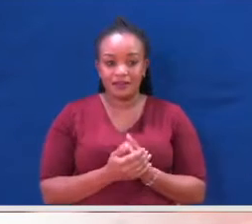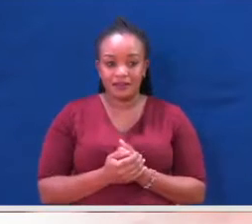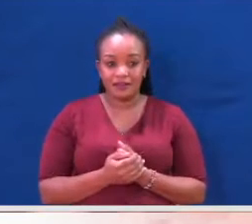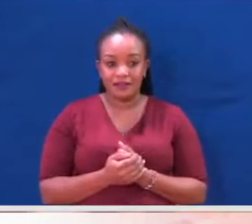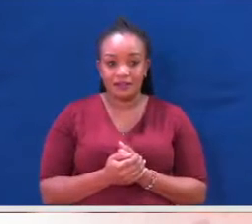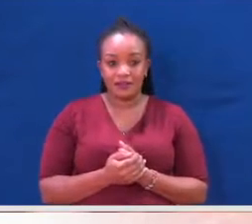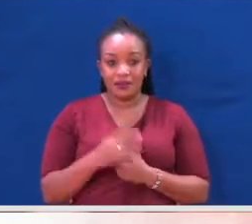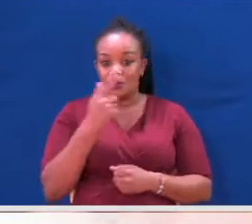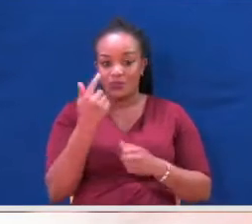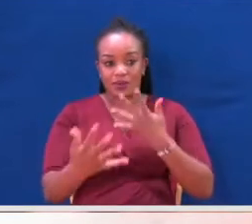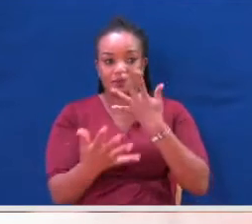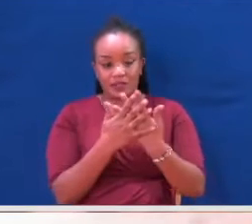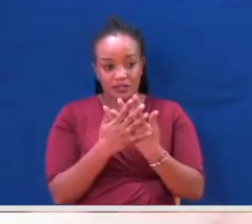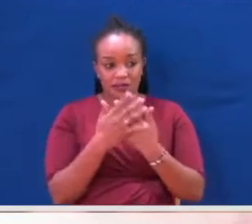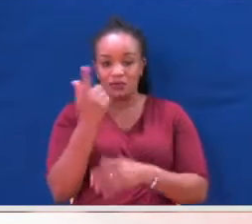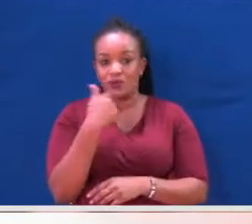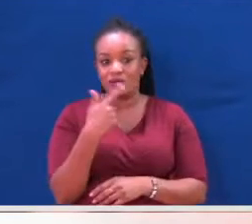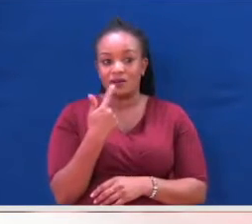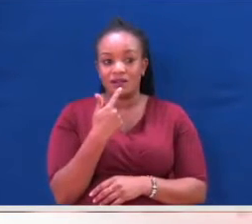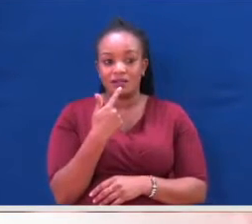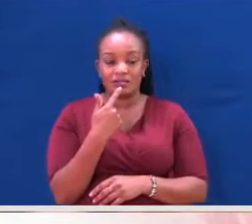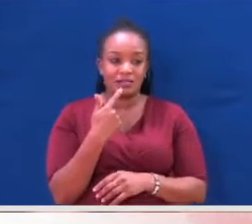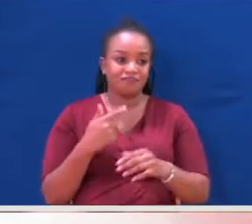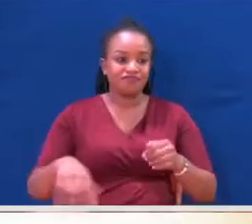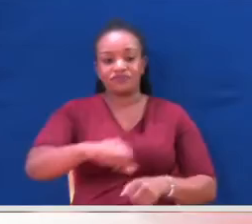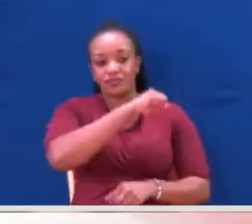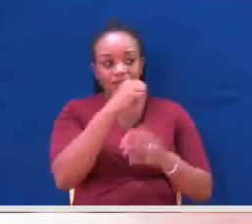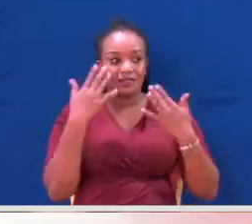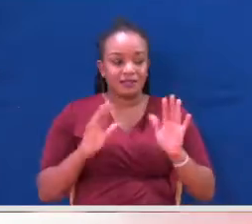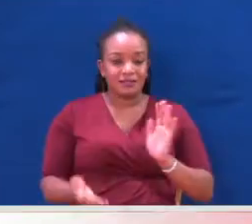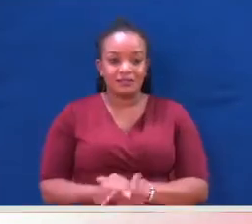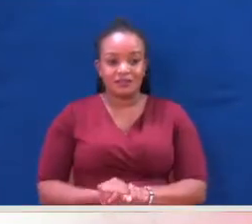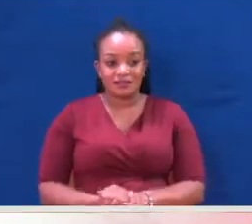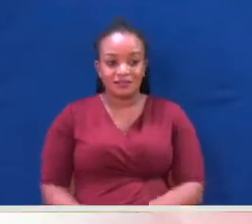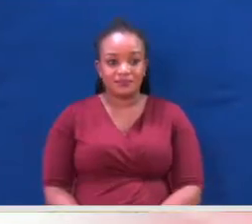by the kidnappers. Our senior reporter Sharon Baranga has the details.